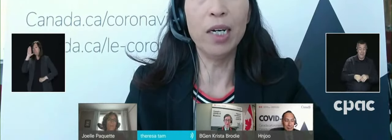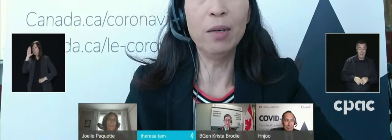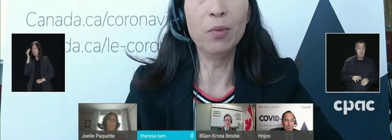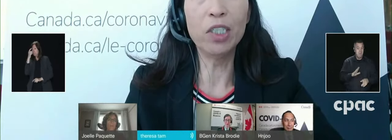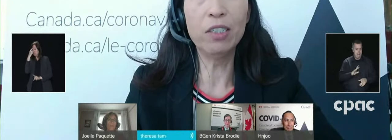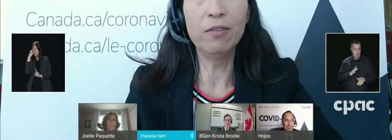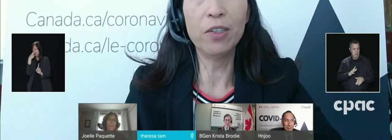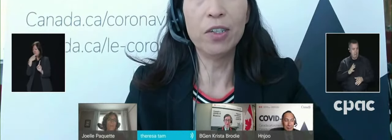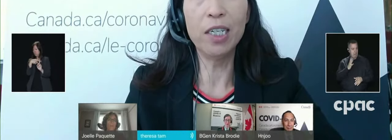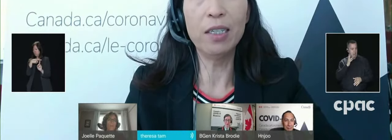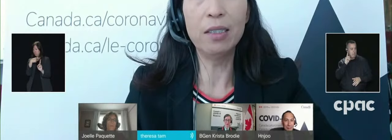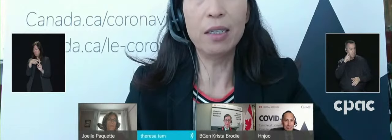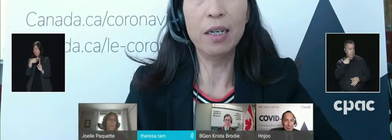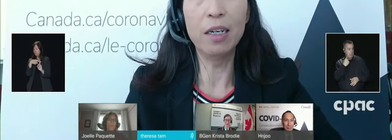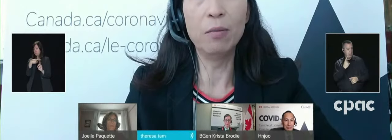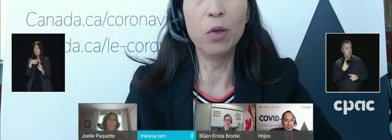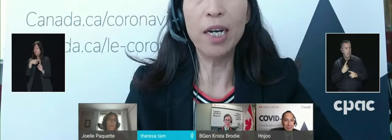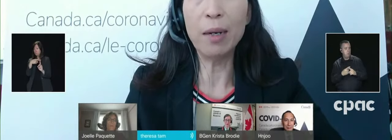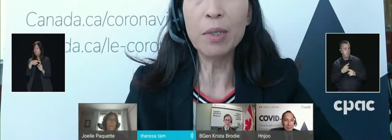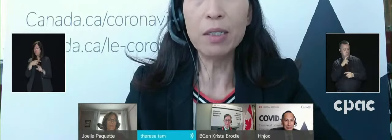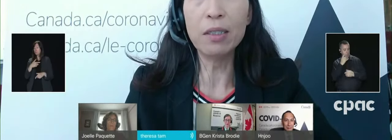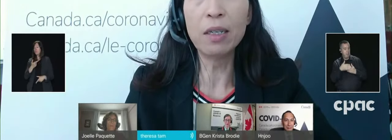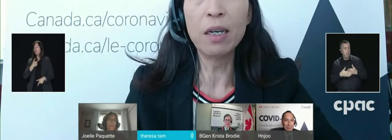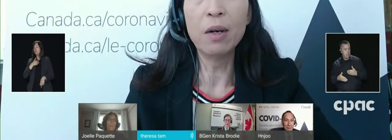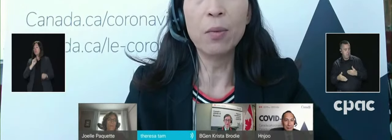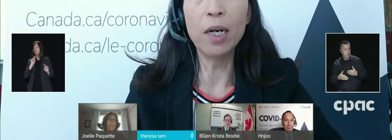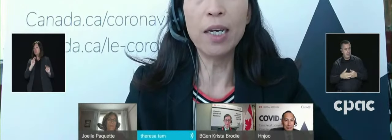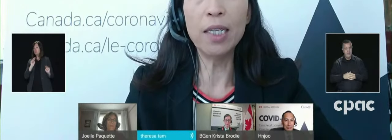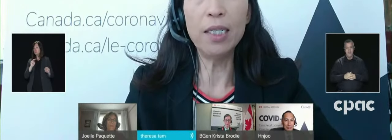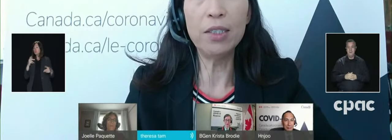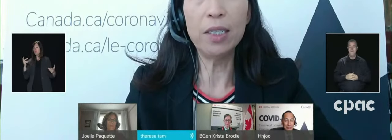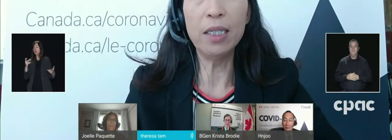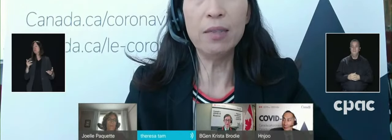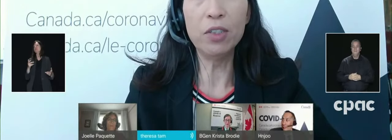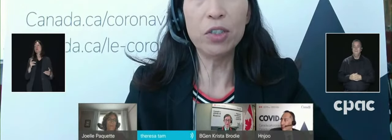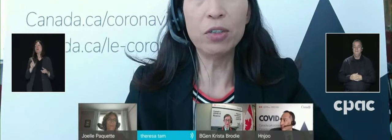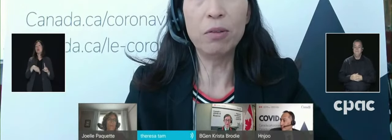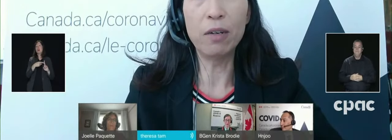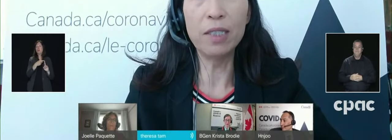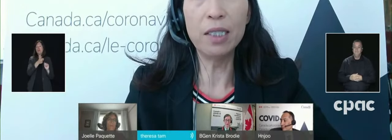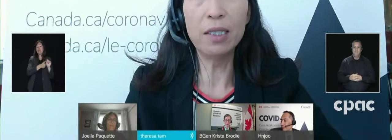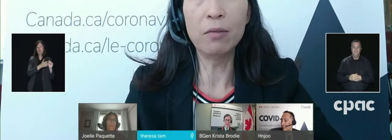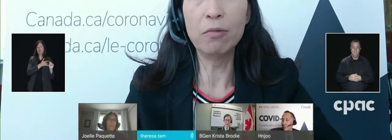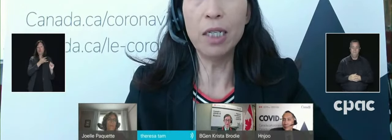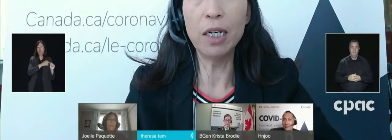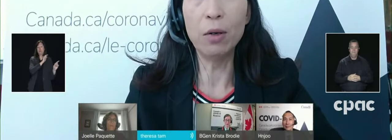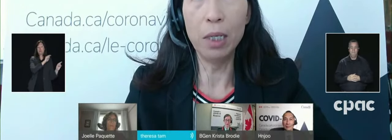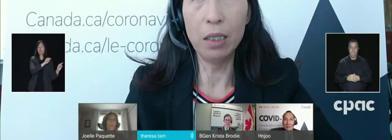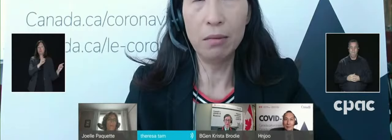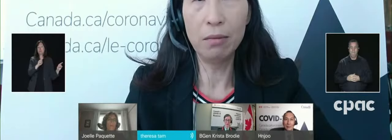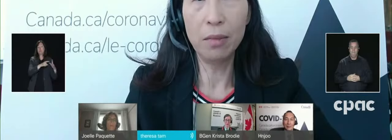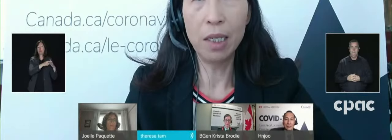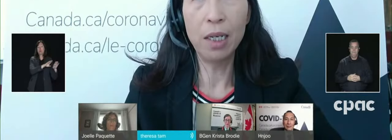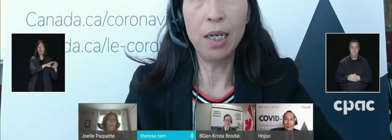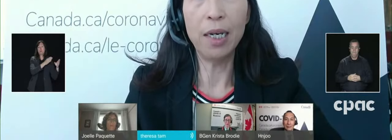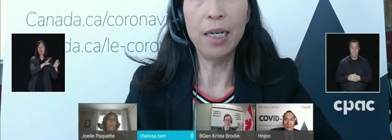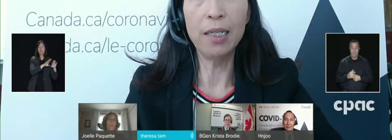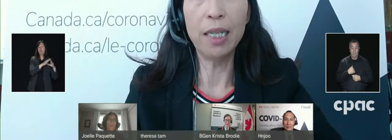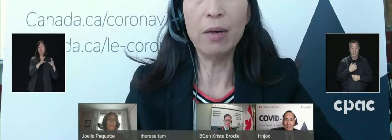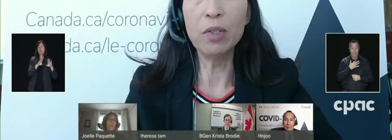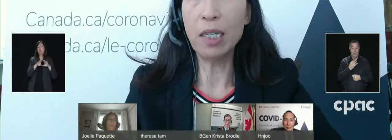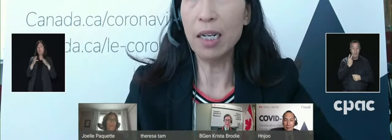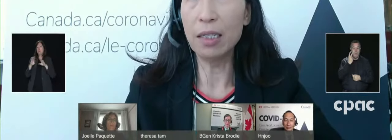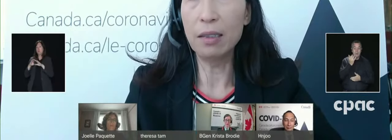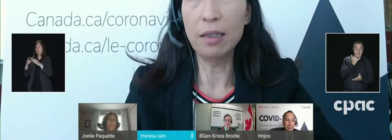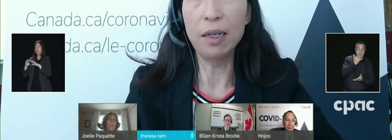And what I'm watching for is what happens when each of the individual provinces reopen.